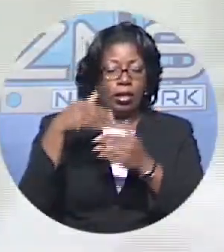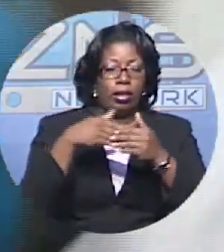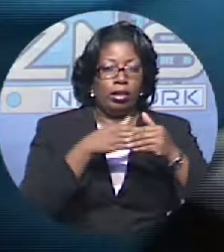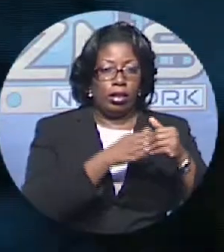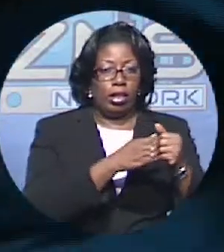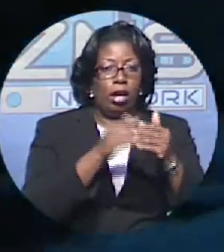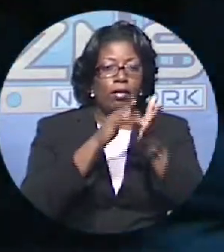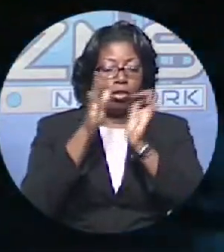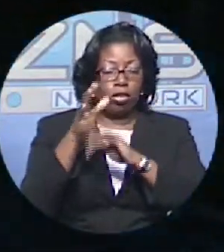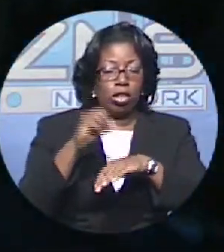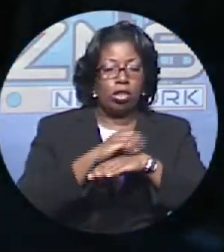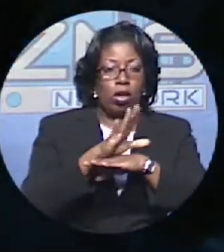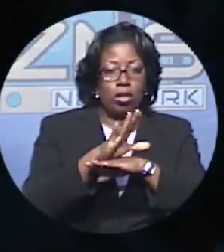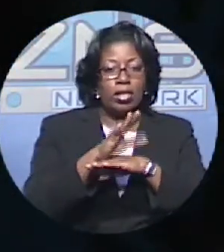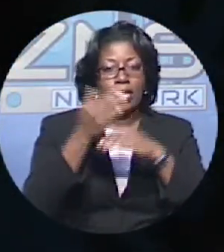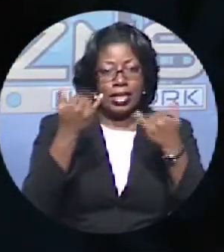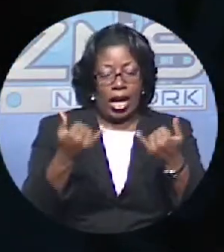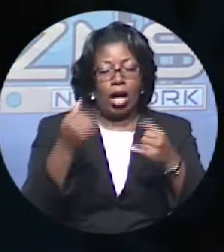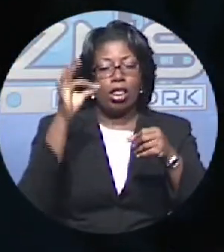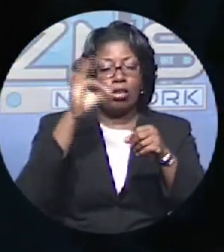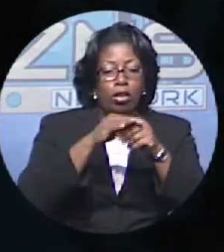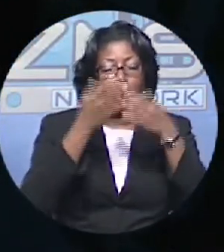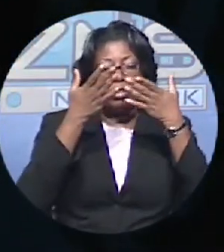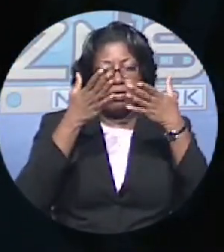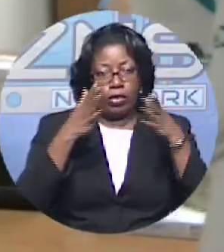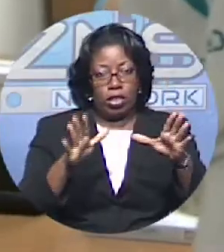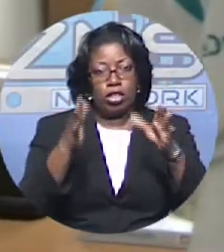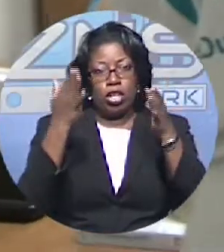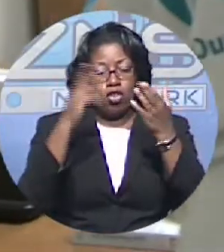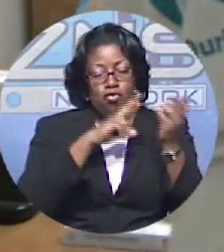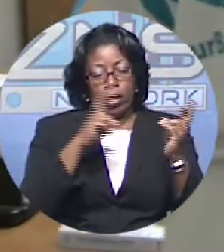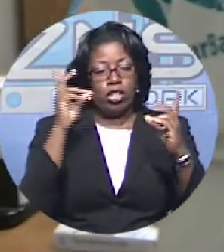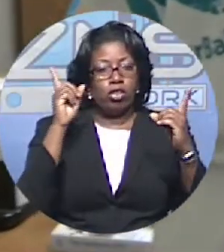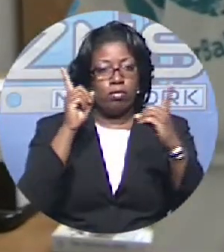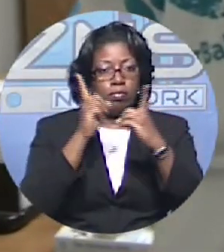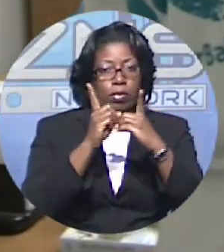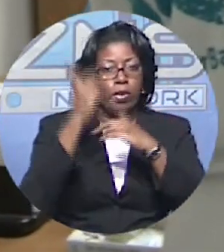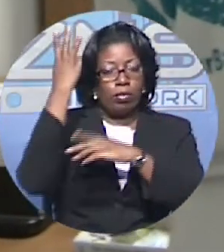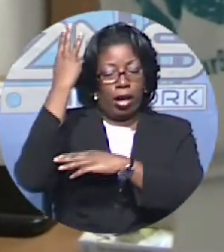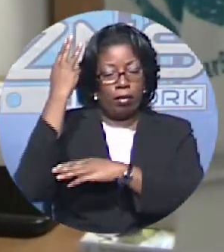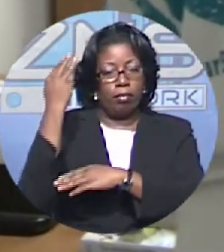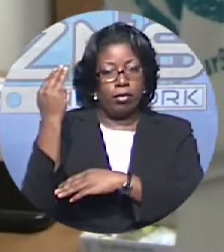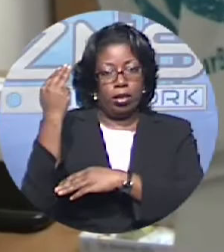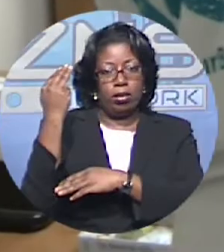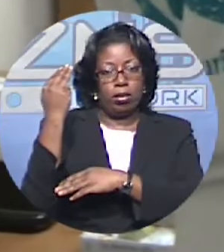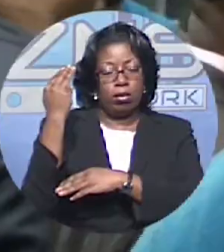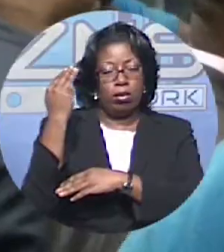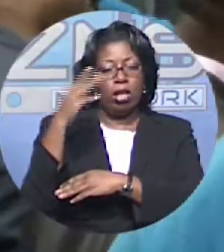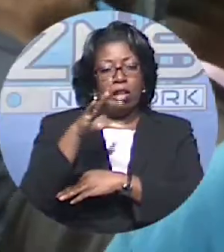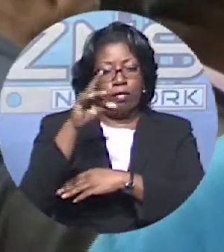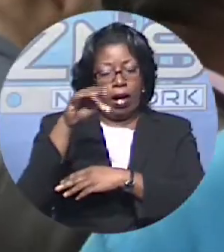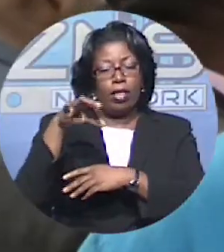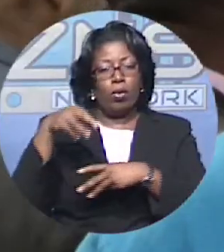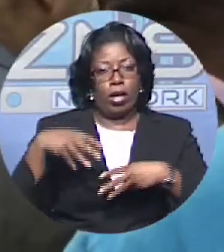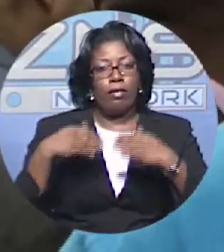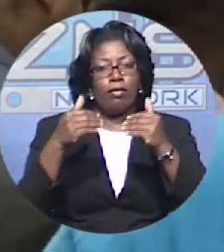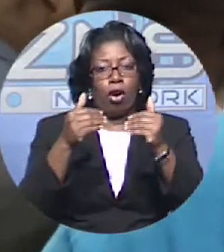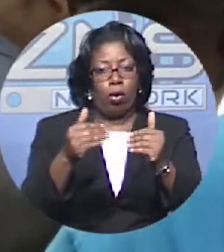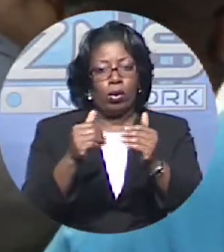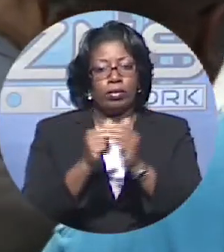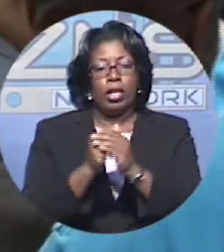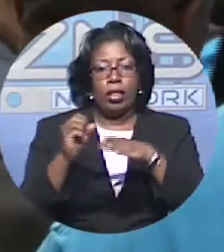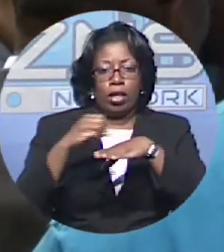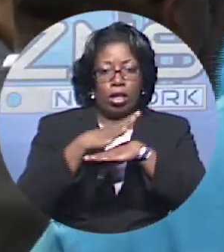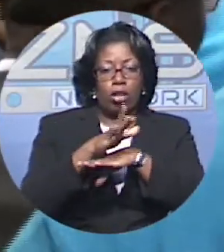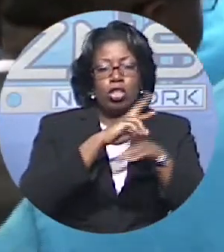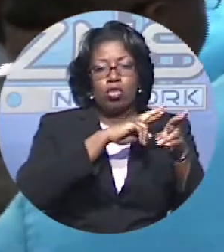is over, he's prepared to meet with the Prime Minister or other senior government officials to chart the way forward. The council is ready to do